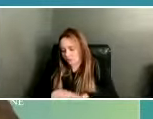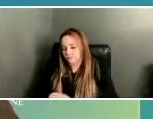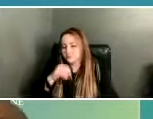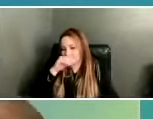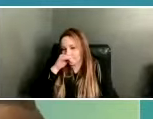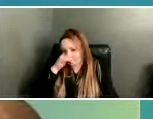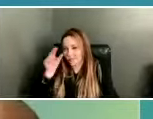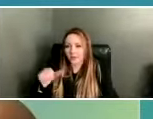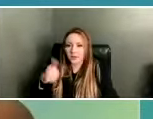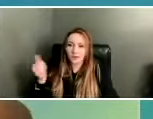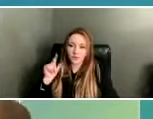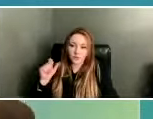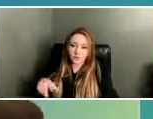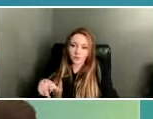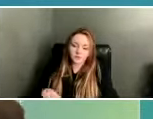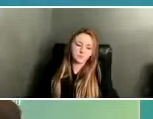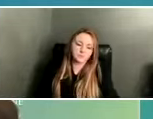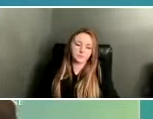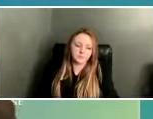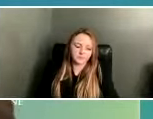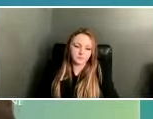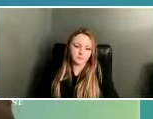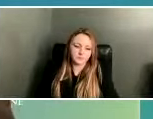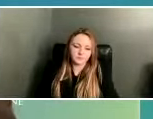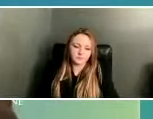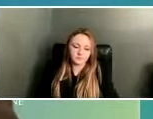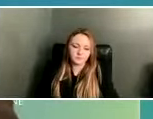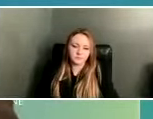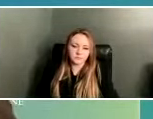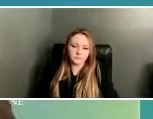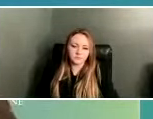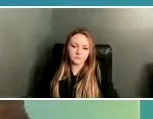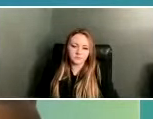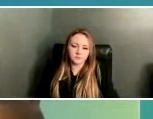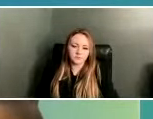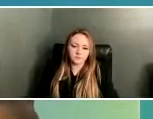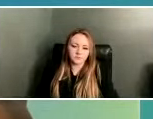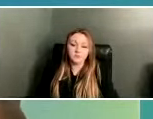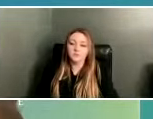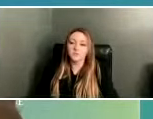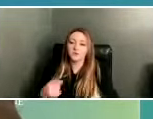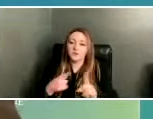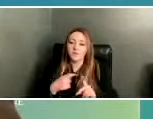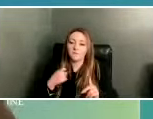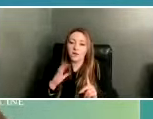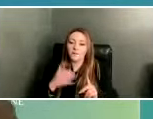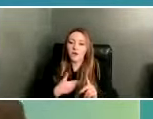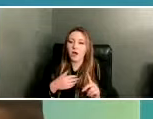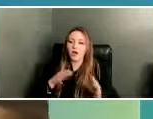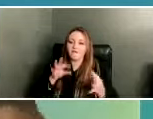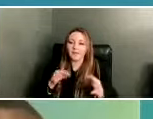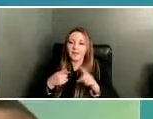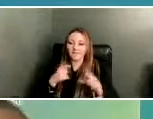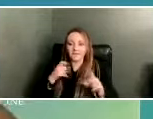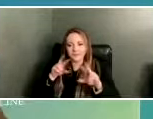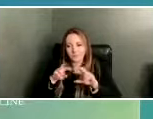then another one of our questions is from our feedback from our evaluation. And we all know